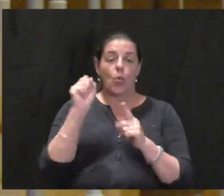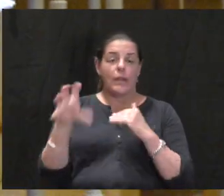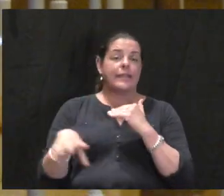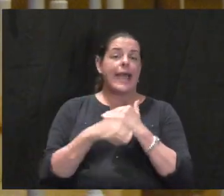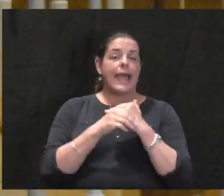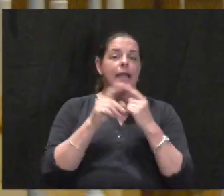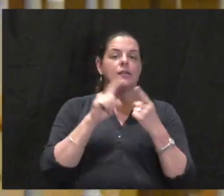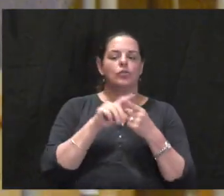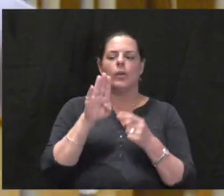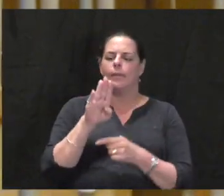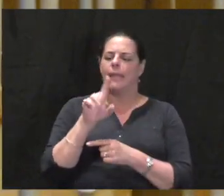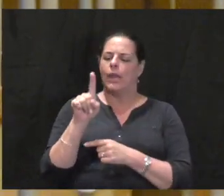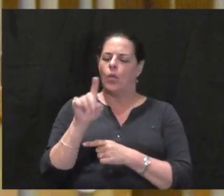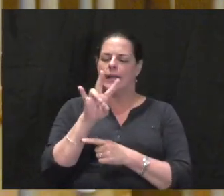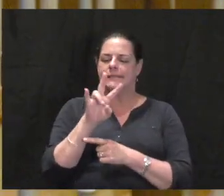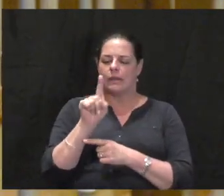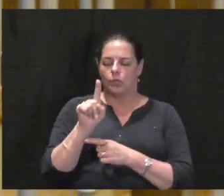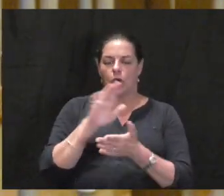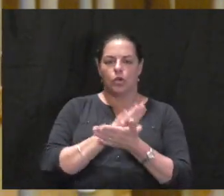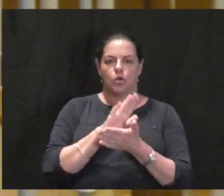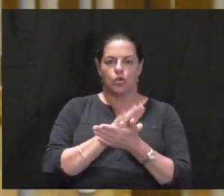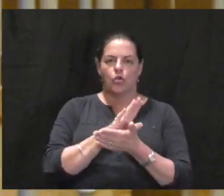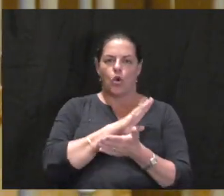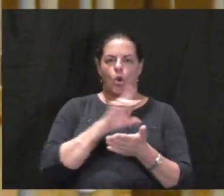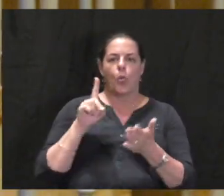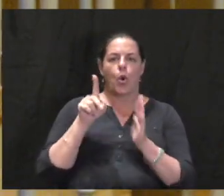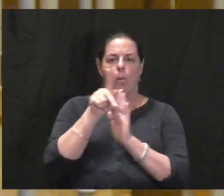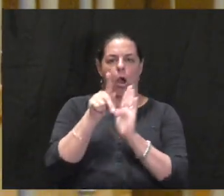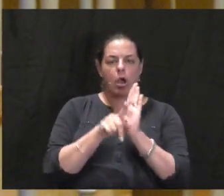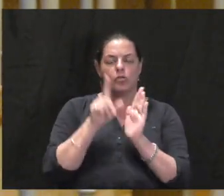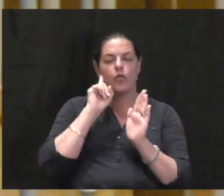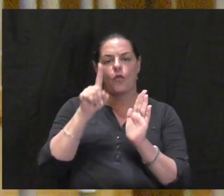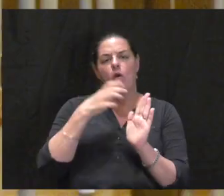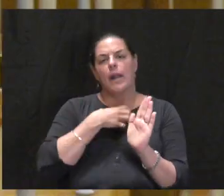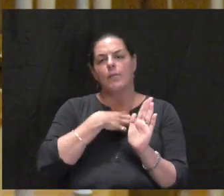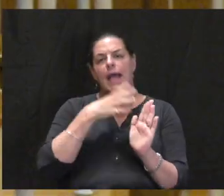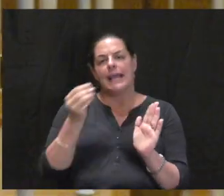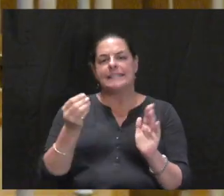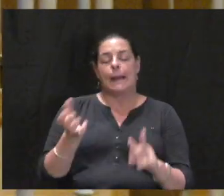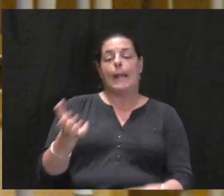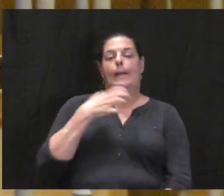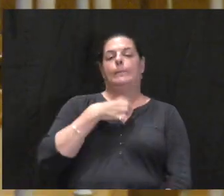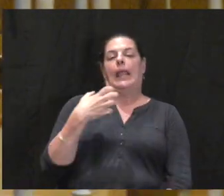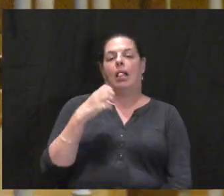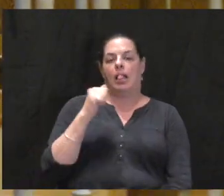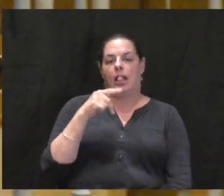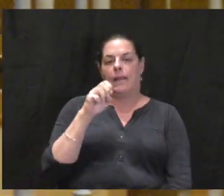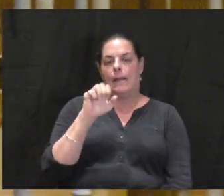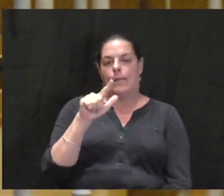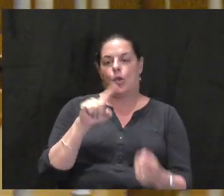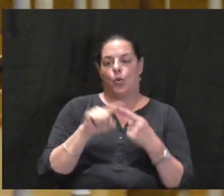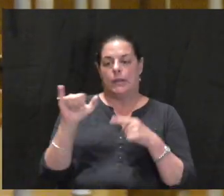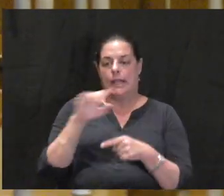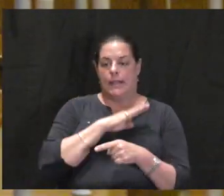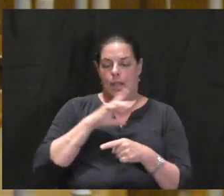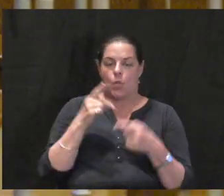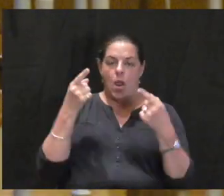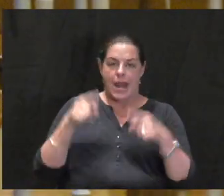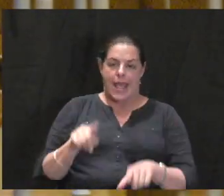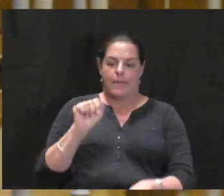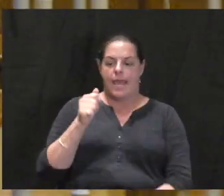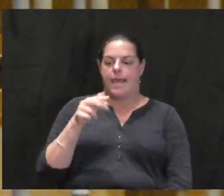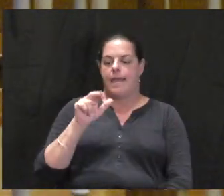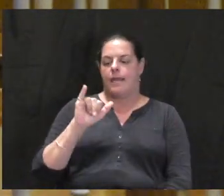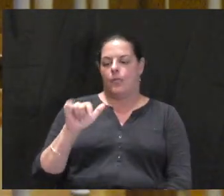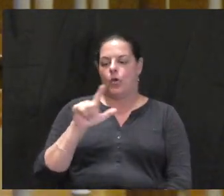2018. And I have also been very involved with the work for cultural competency, which leads us to our next item. Really proud of